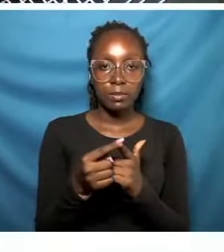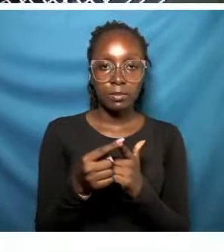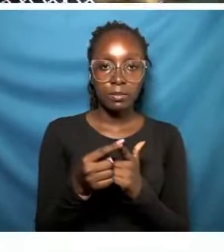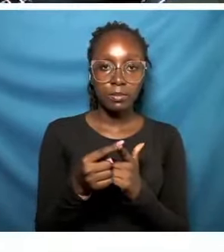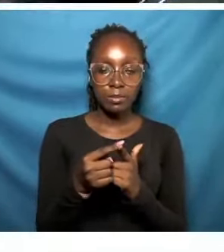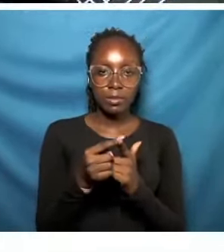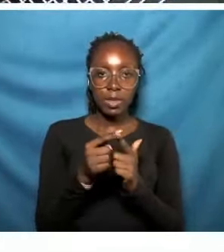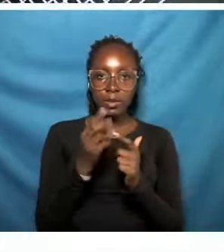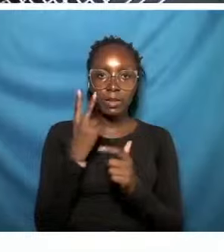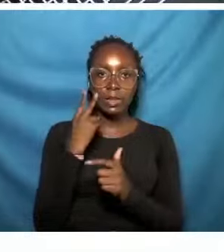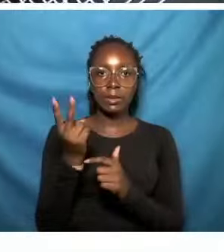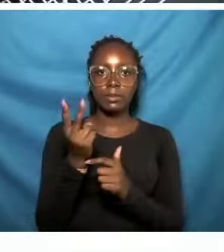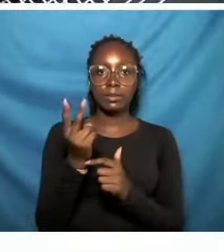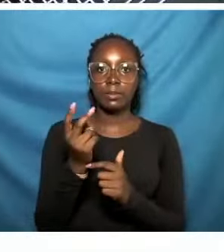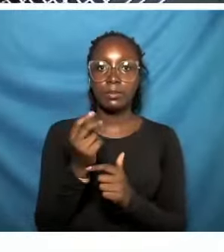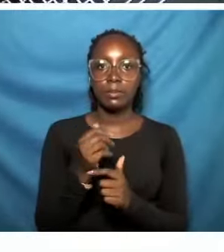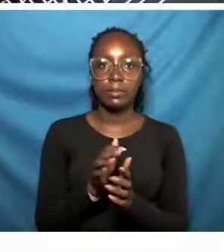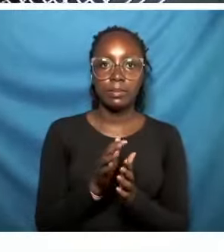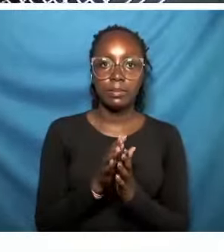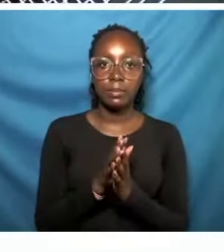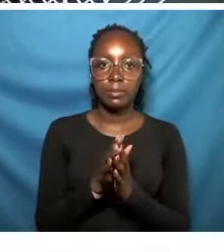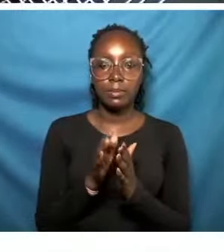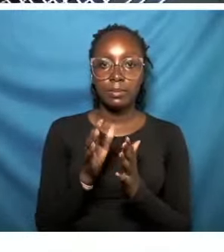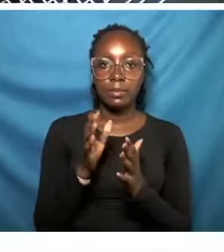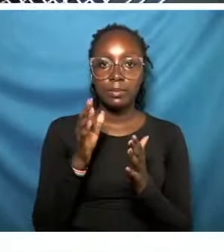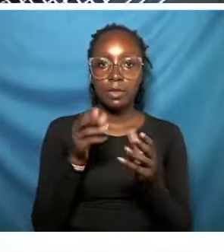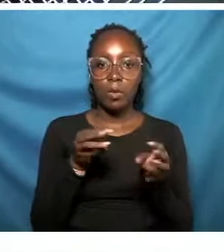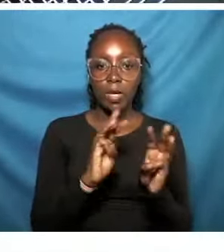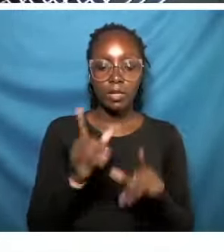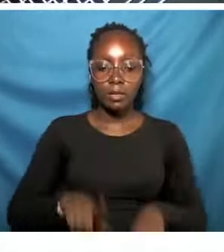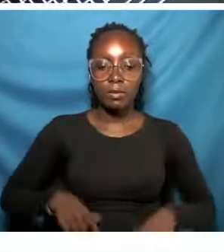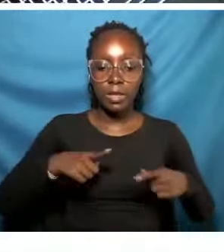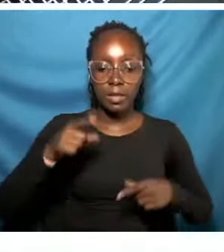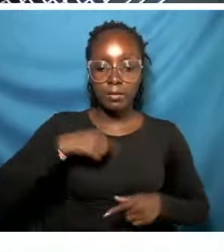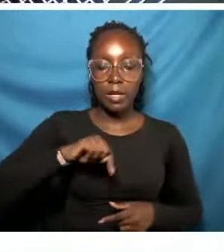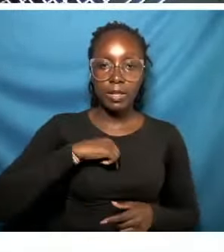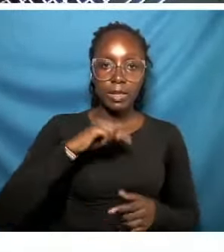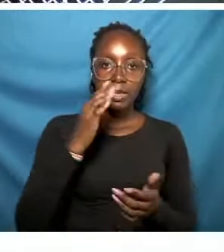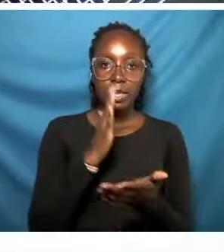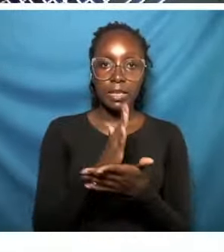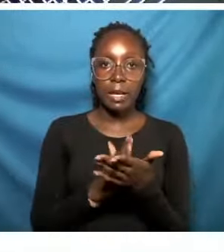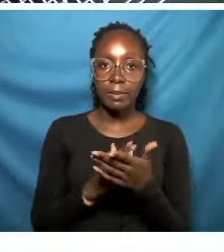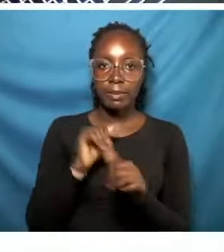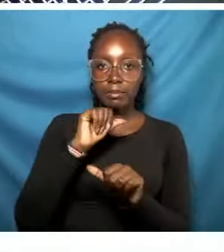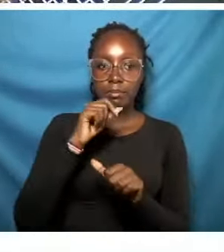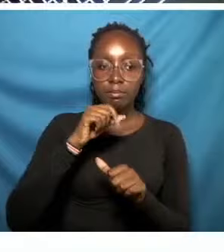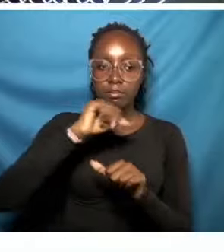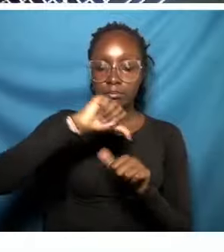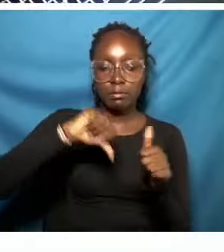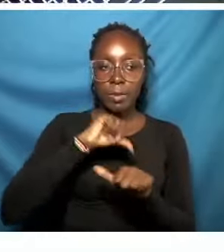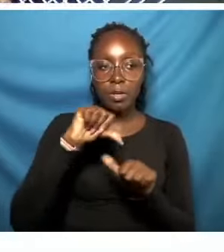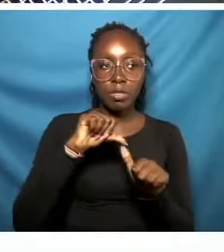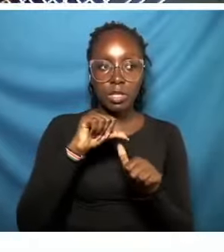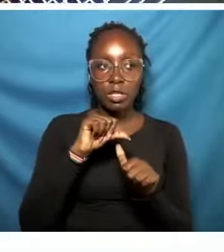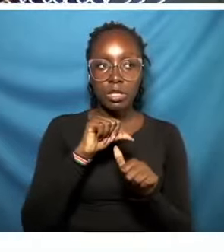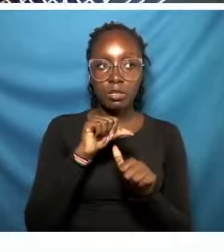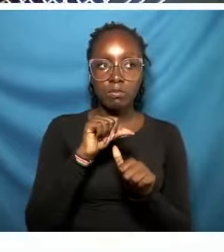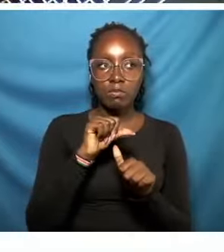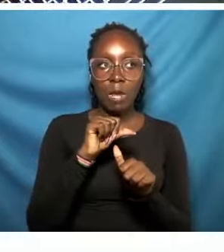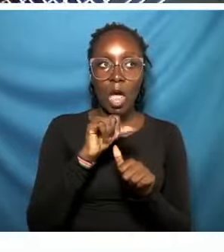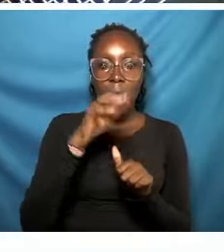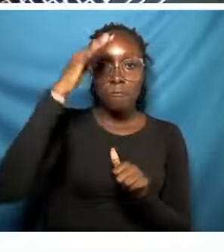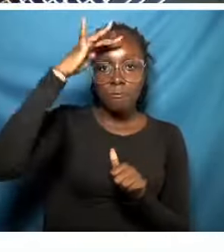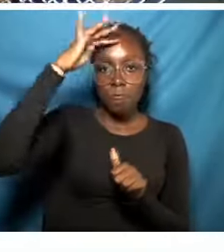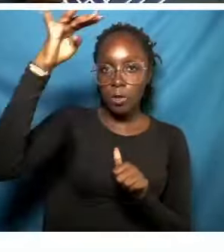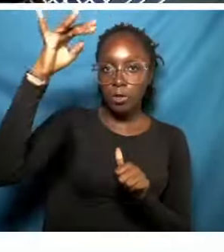lives and draw blessings from there, which was false. Some of them were around philosophies, as Kireti did